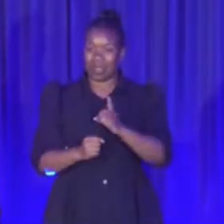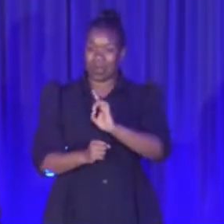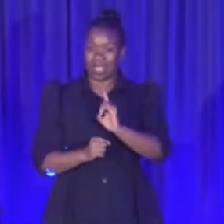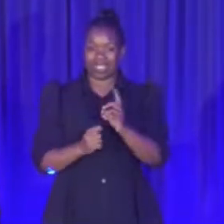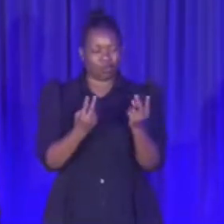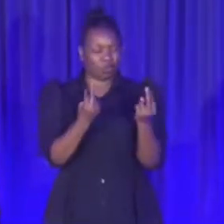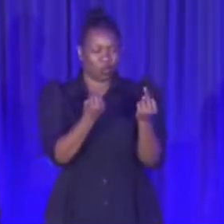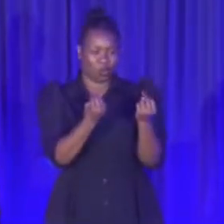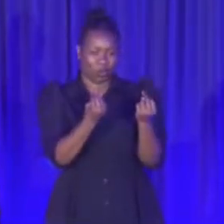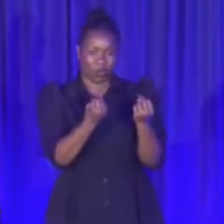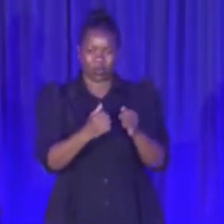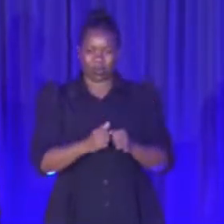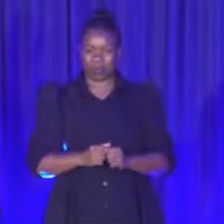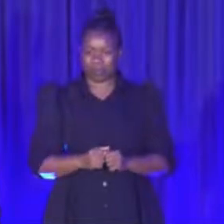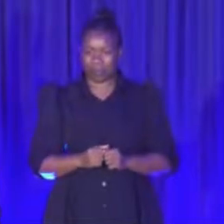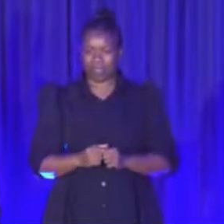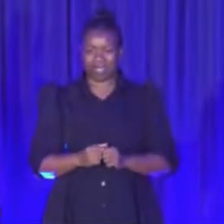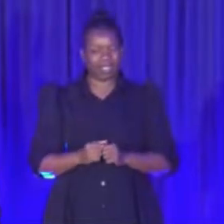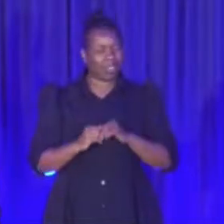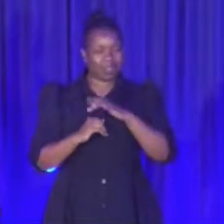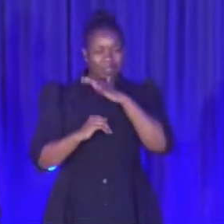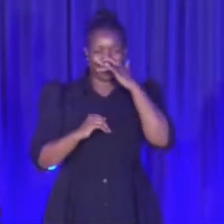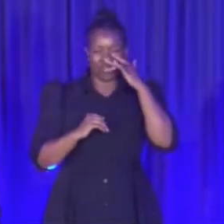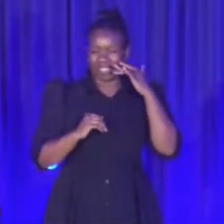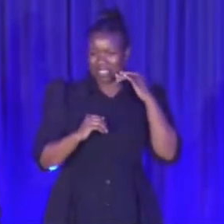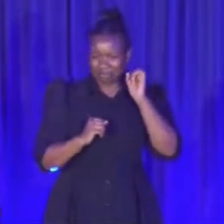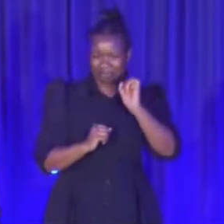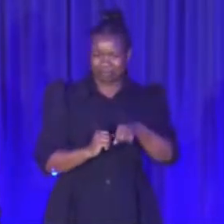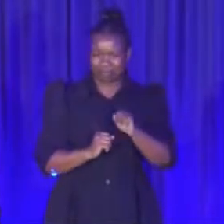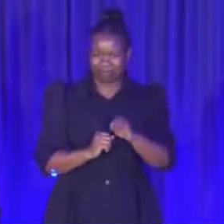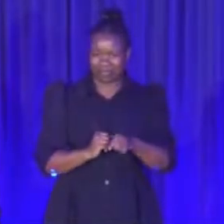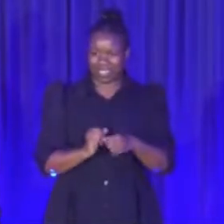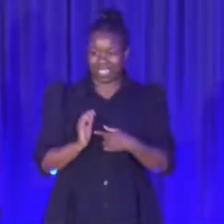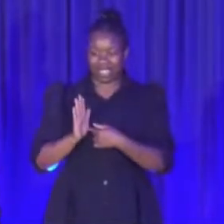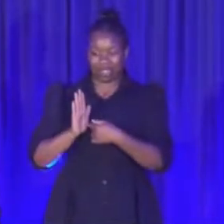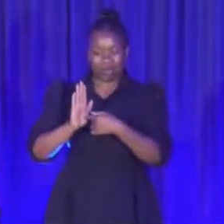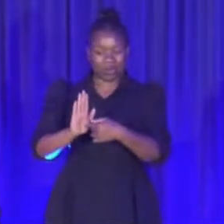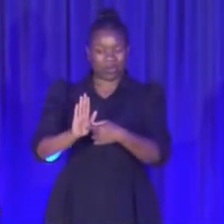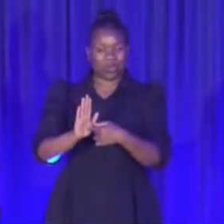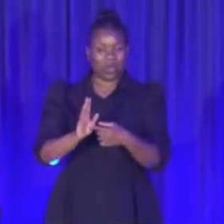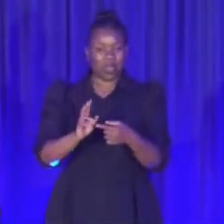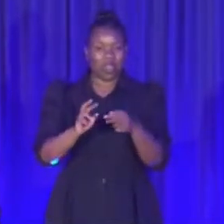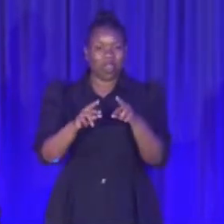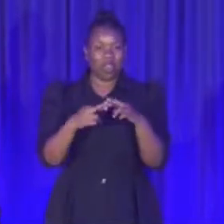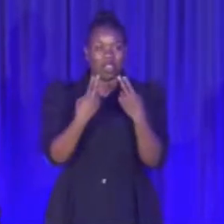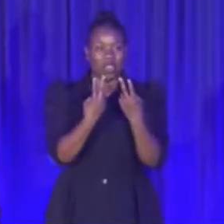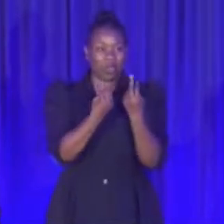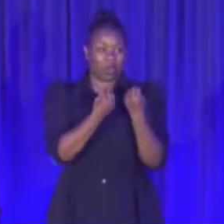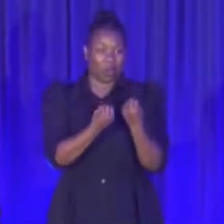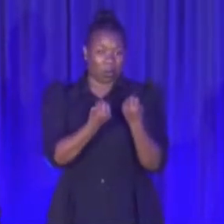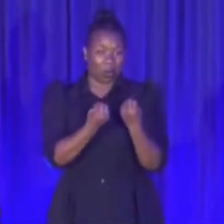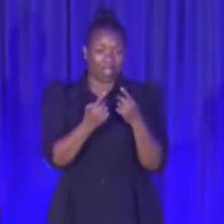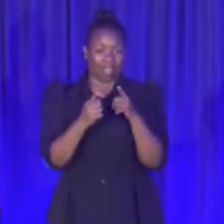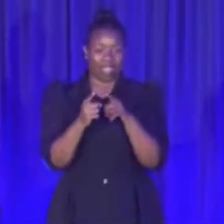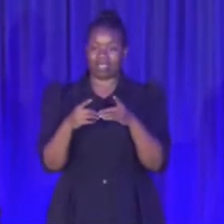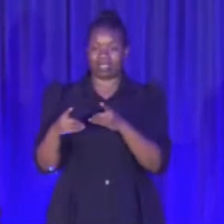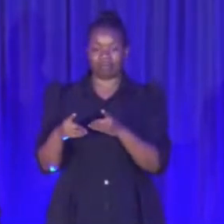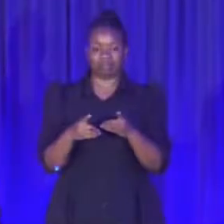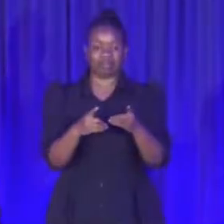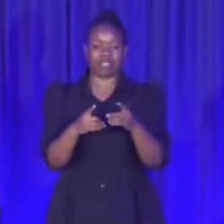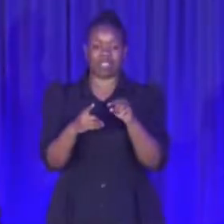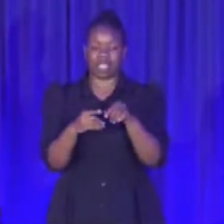new, it is fresh, and it reflects renewal and a progressive direction in